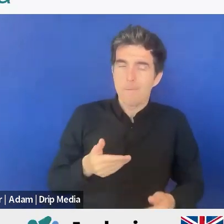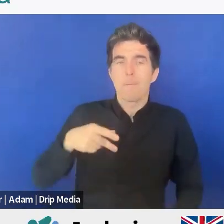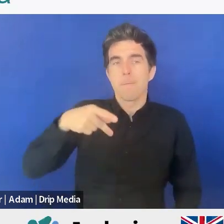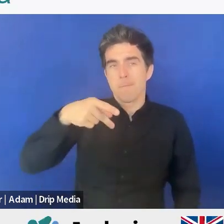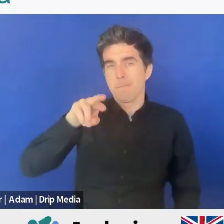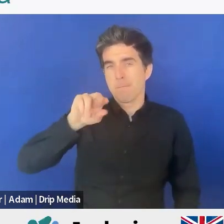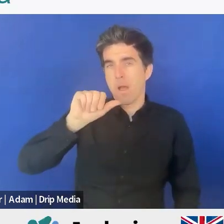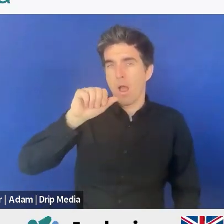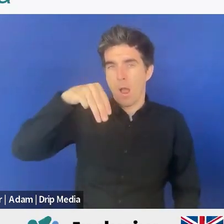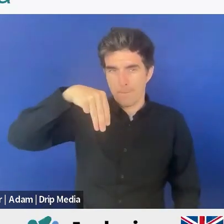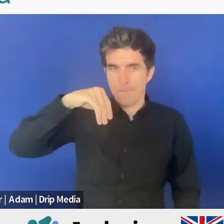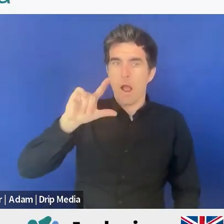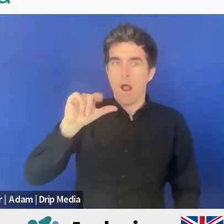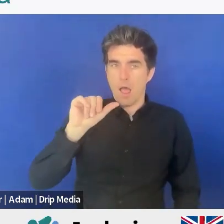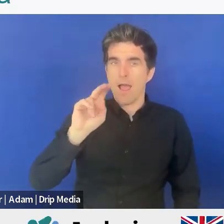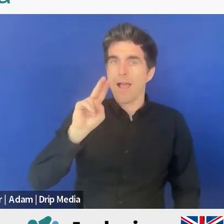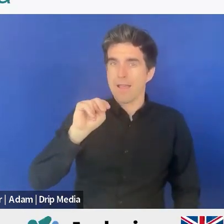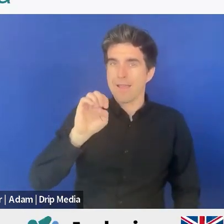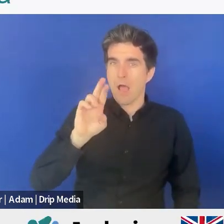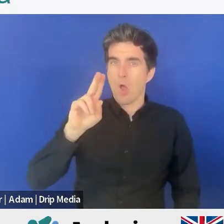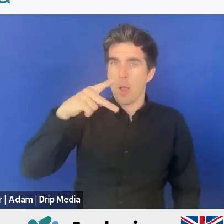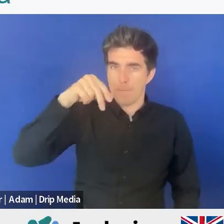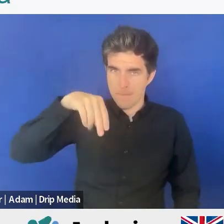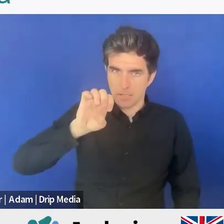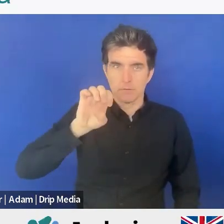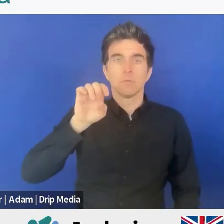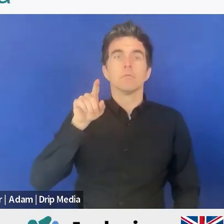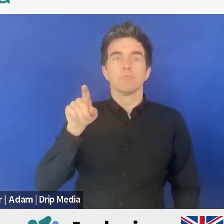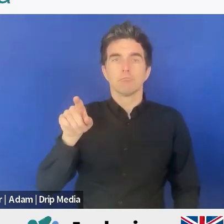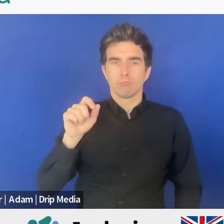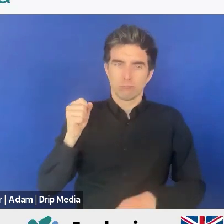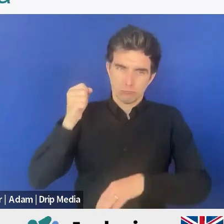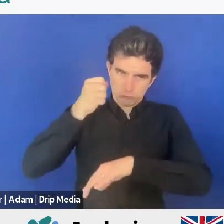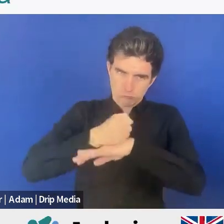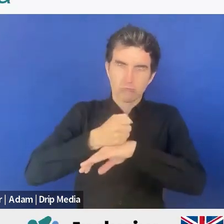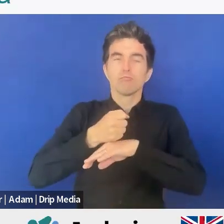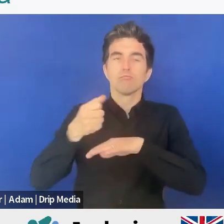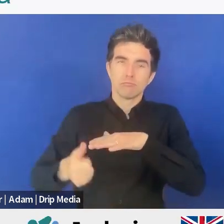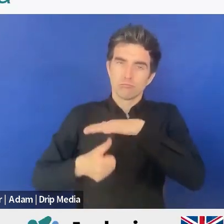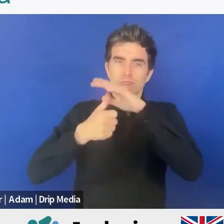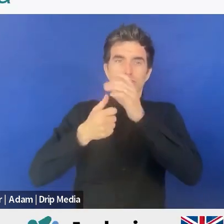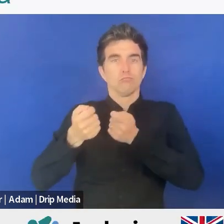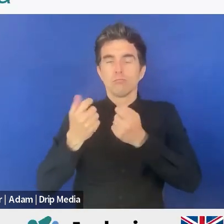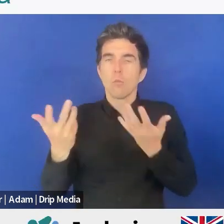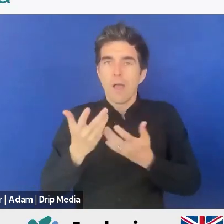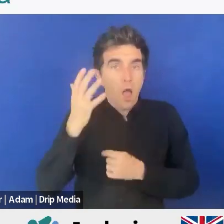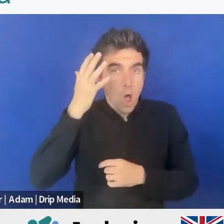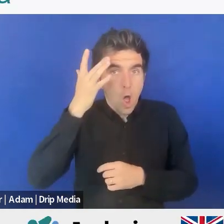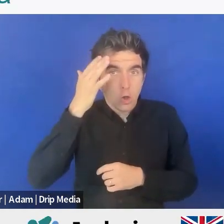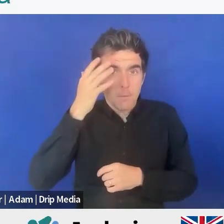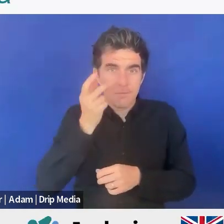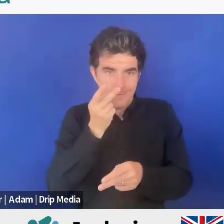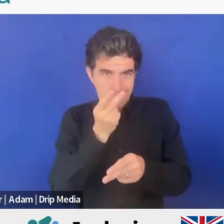executive director of Autism Care Chitwan Society. This is an OPD. As a